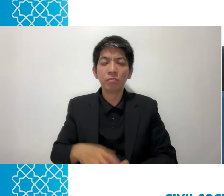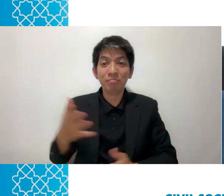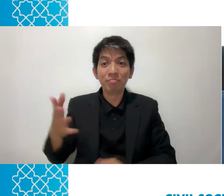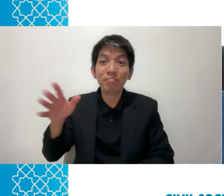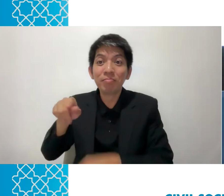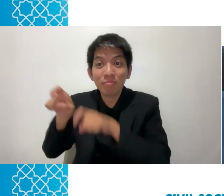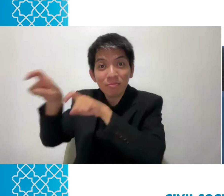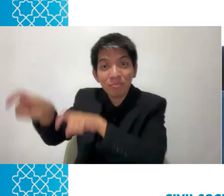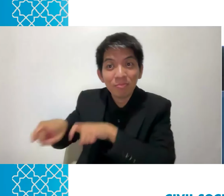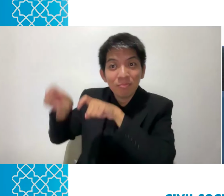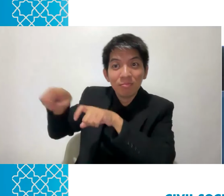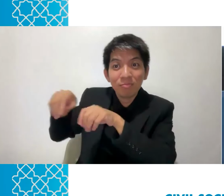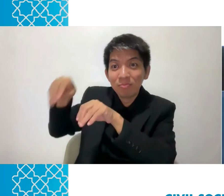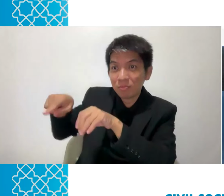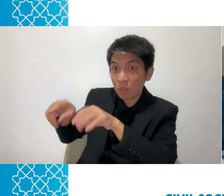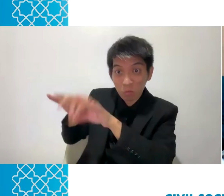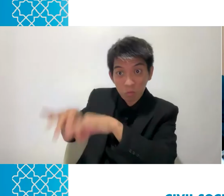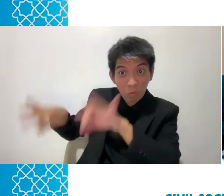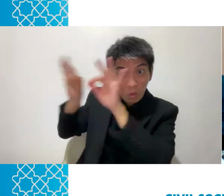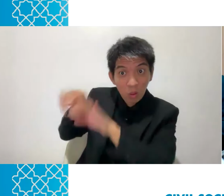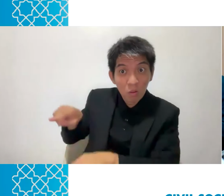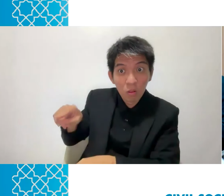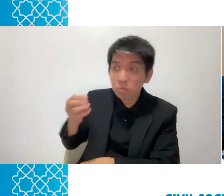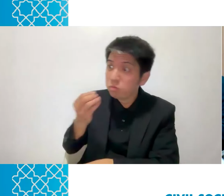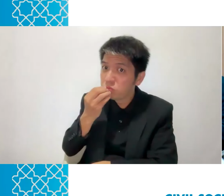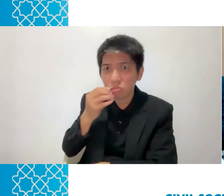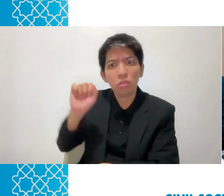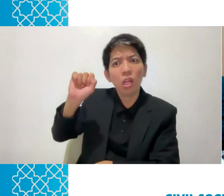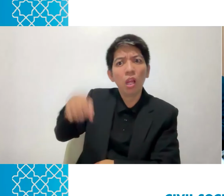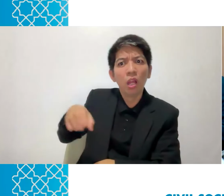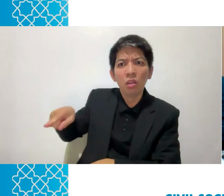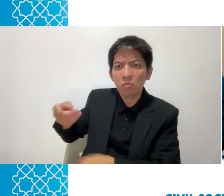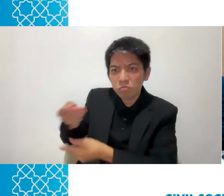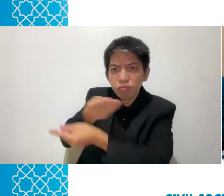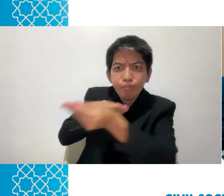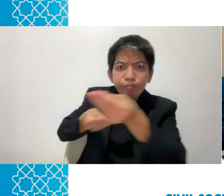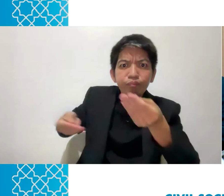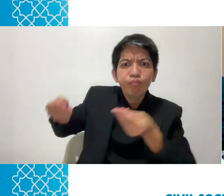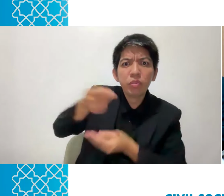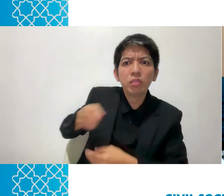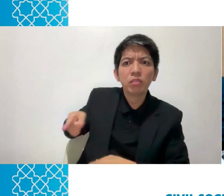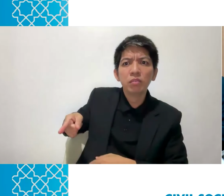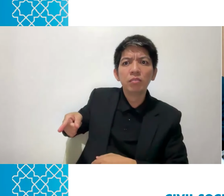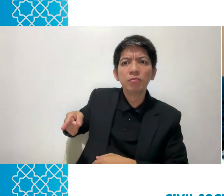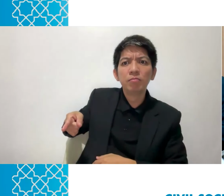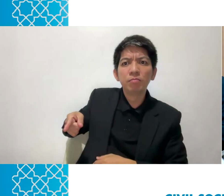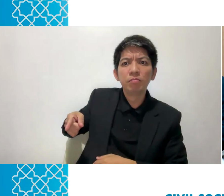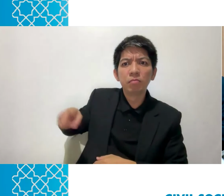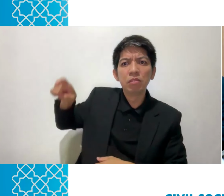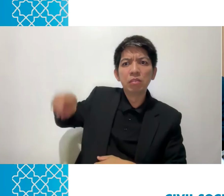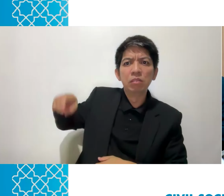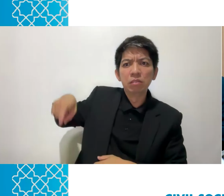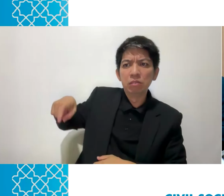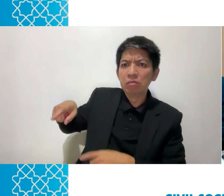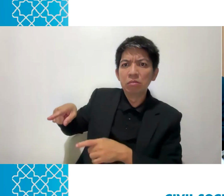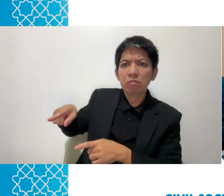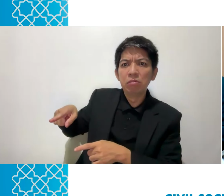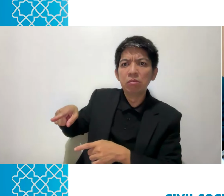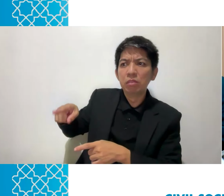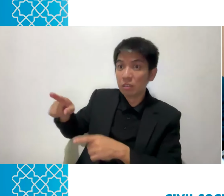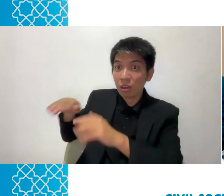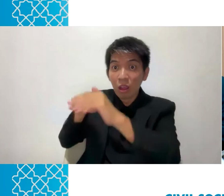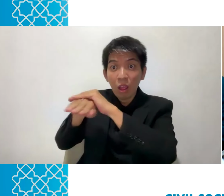the production of food in the world to feed ourselves. And they need, you know, to have access to resources to do that. They need to